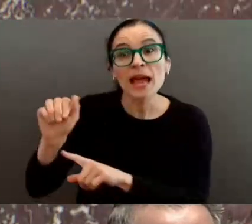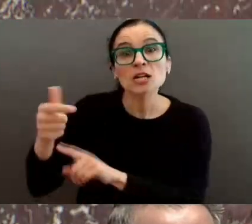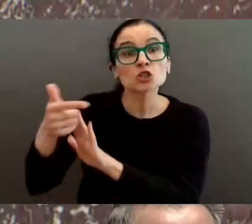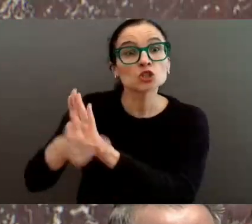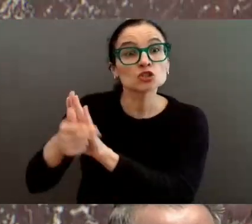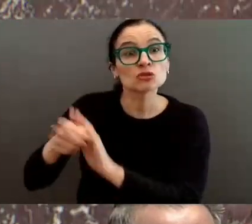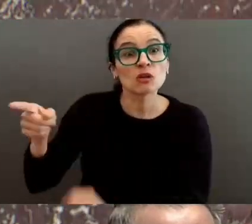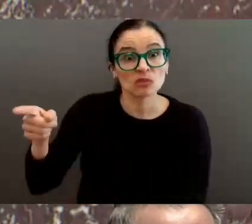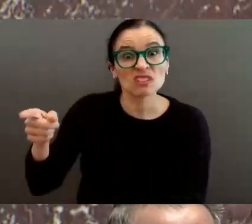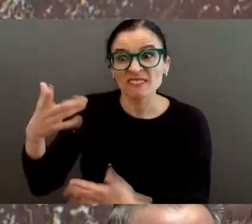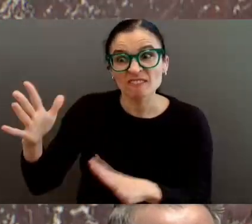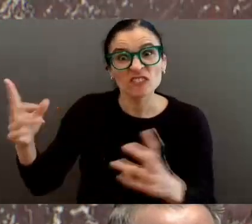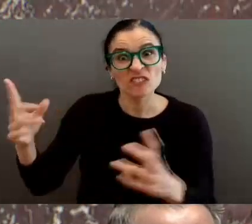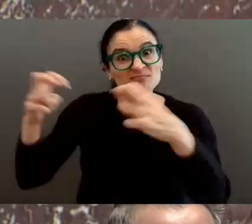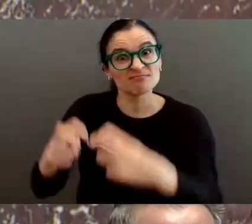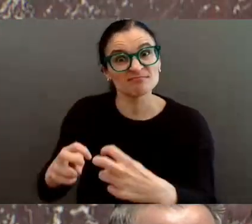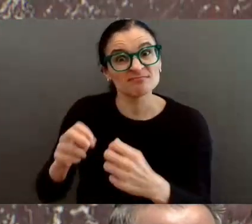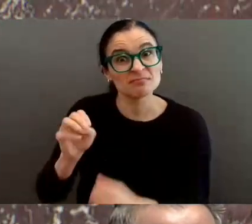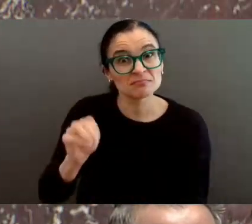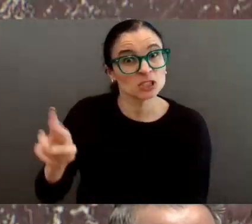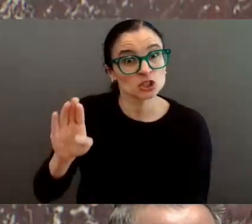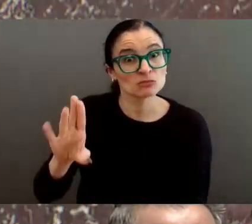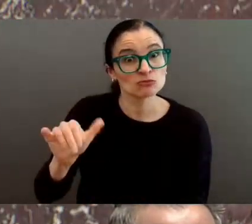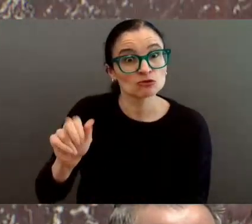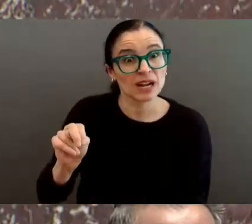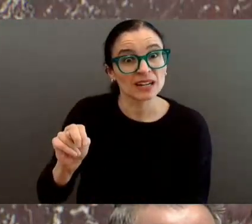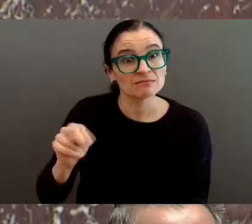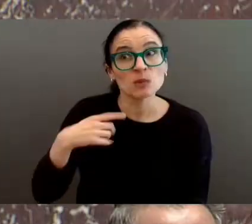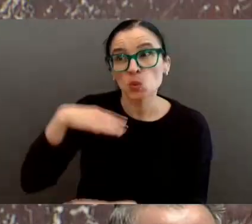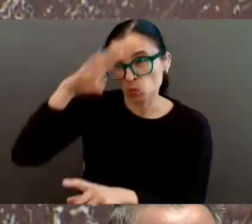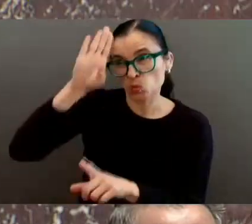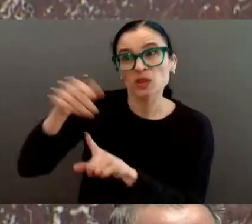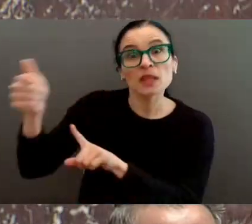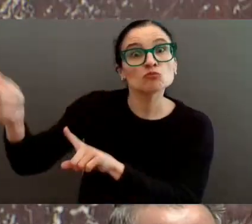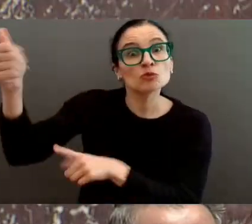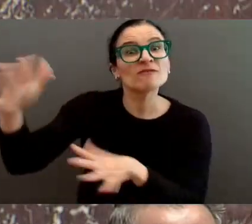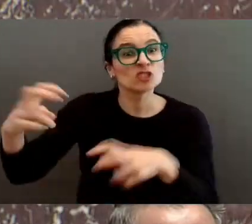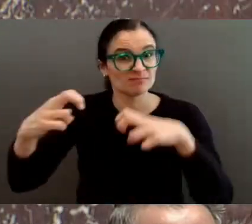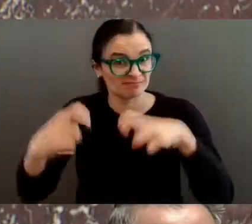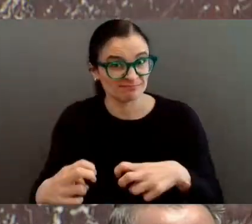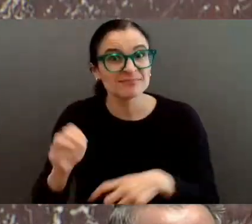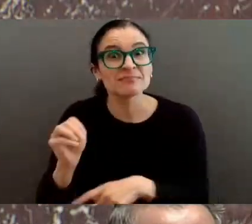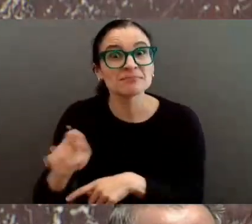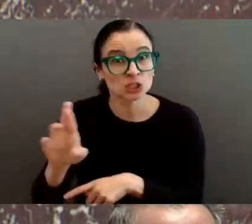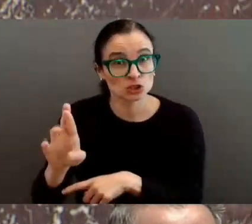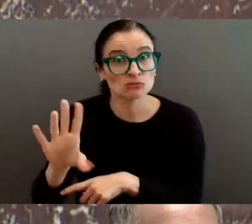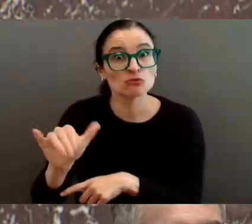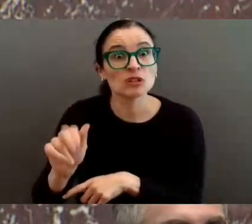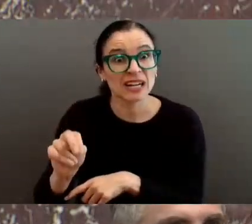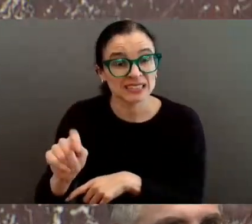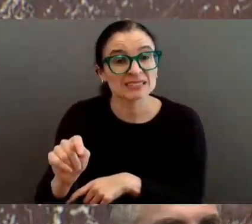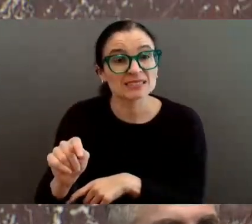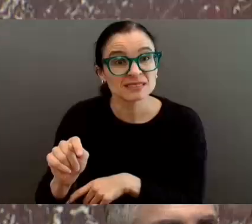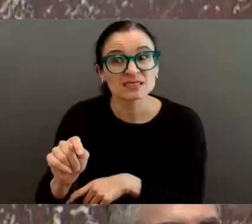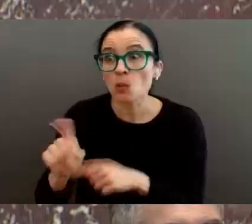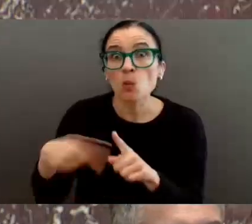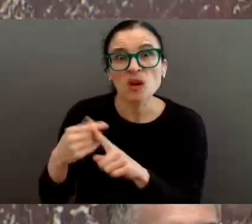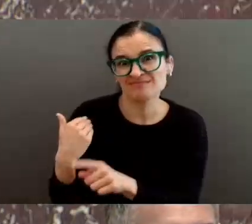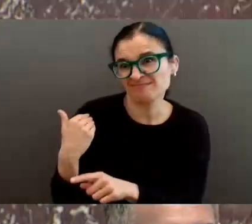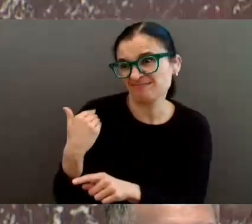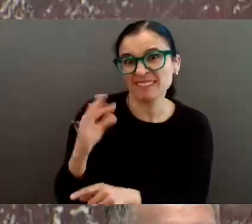as early as February of this year. And what did Mr. Bryant tell Global News? What his big mandate is?